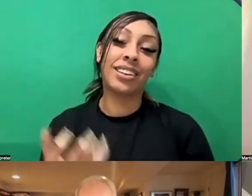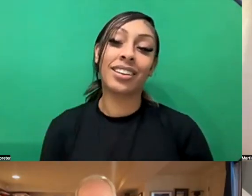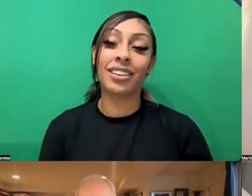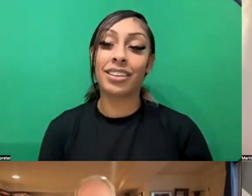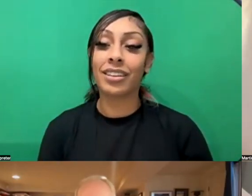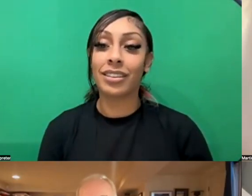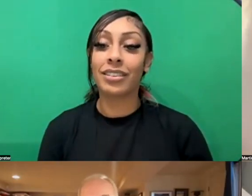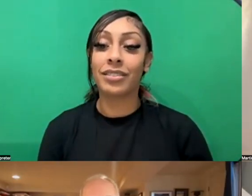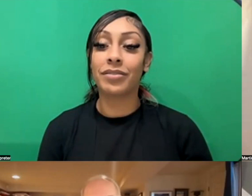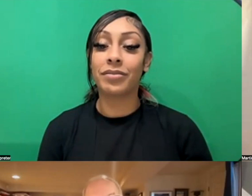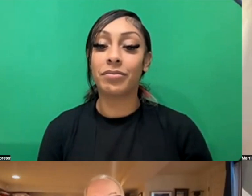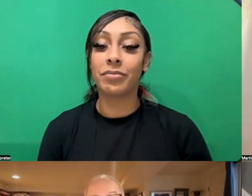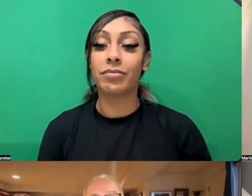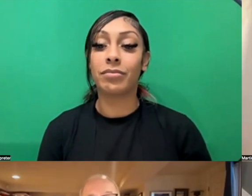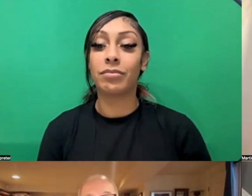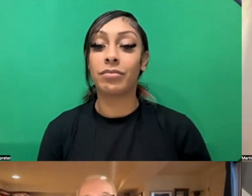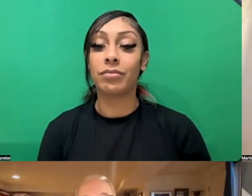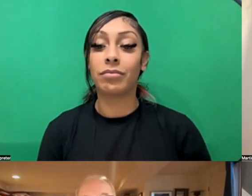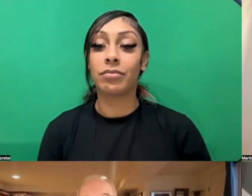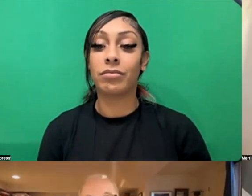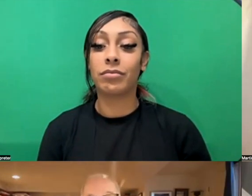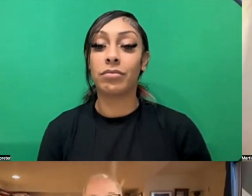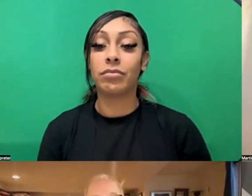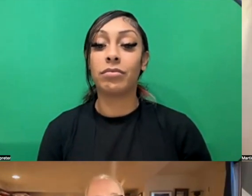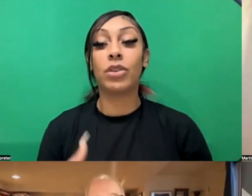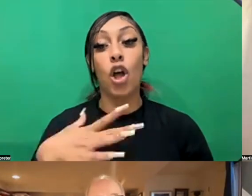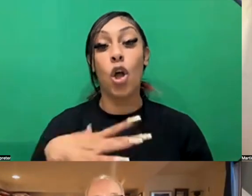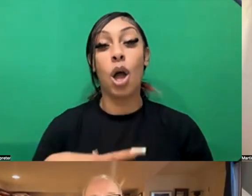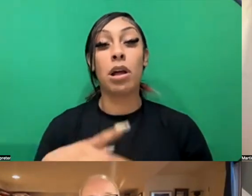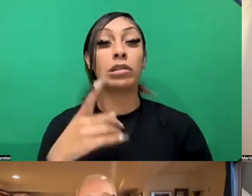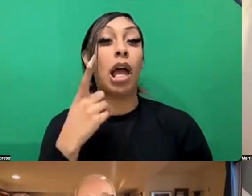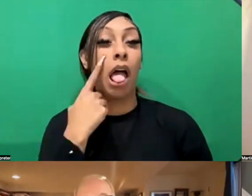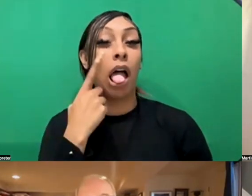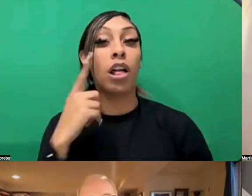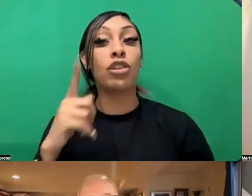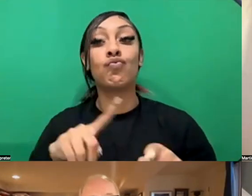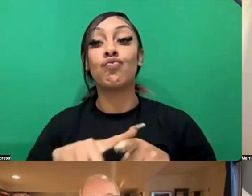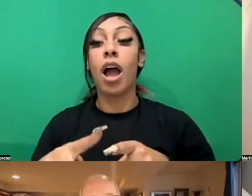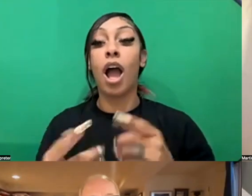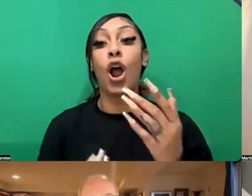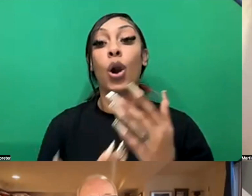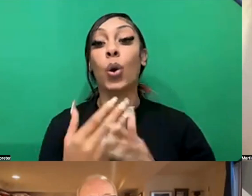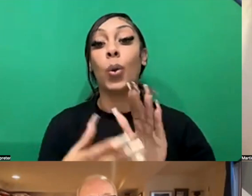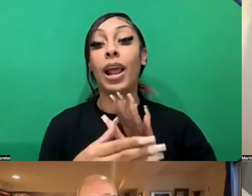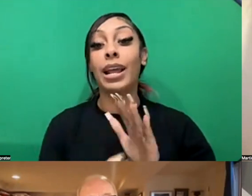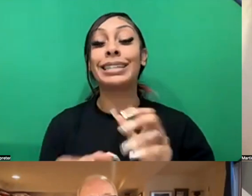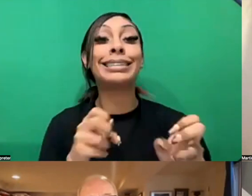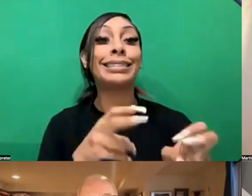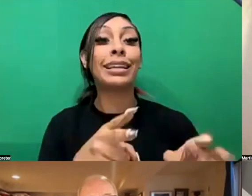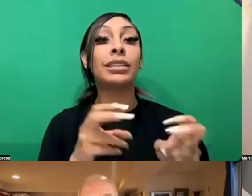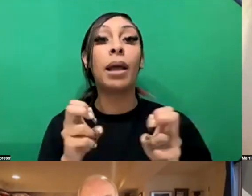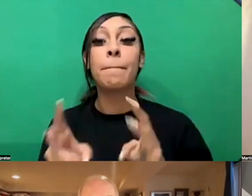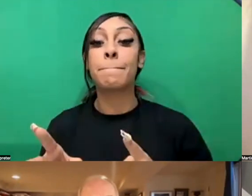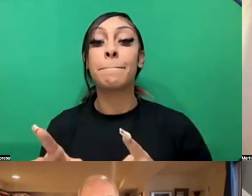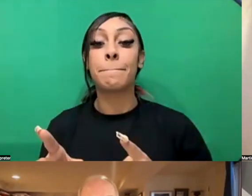the list of parameters and so on. So we want to bring, for example, a vocal assistant to